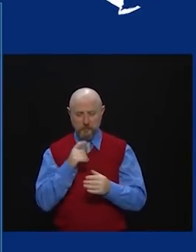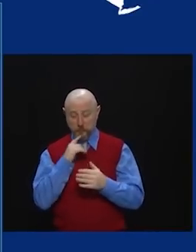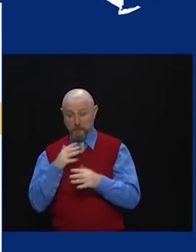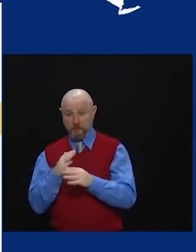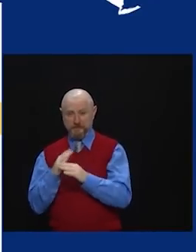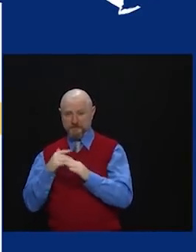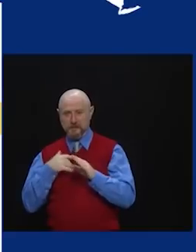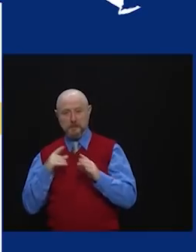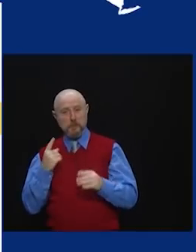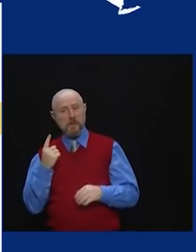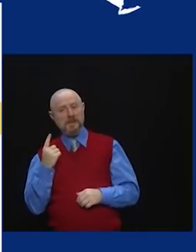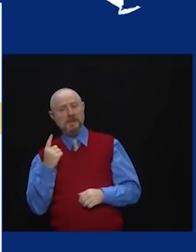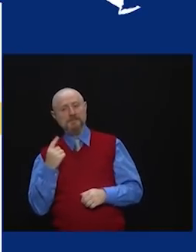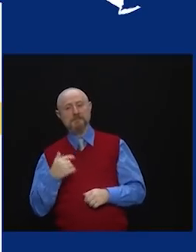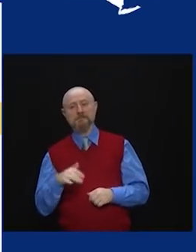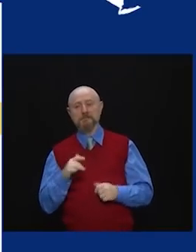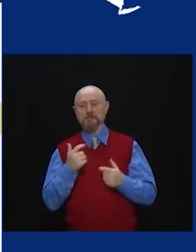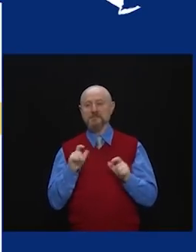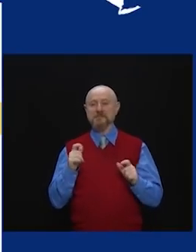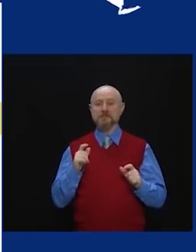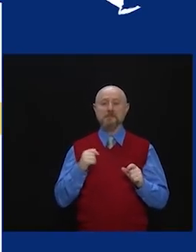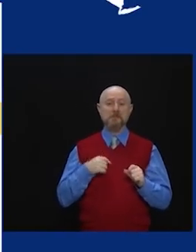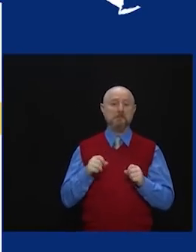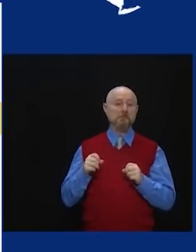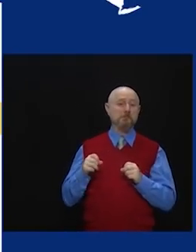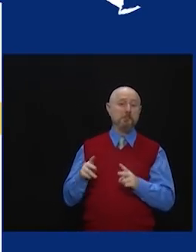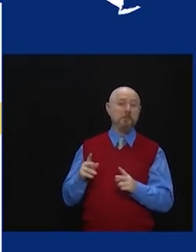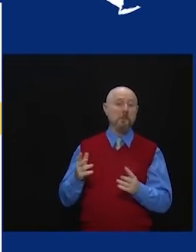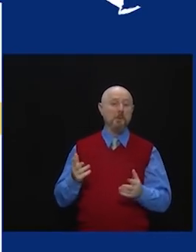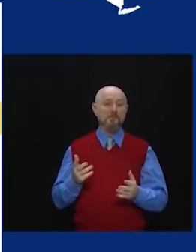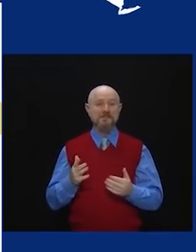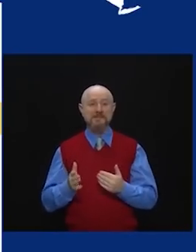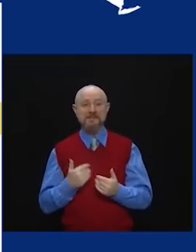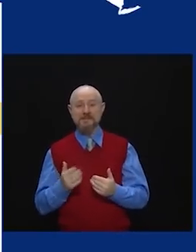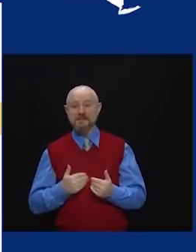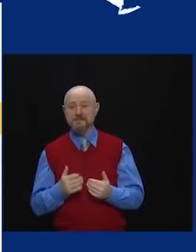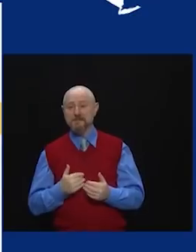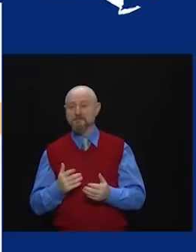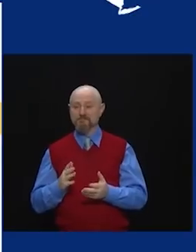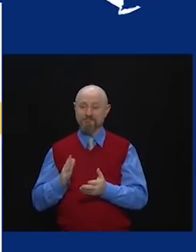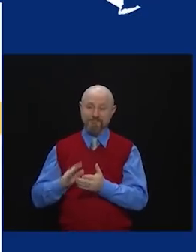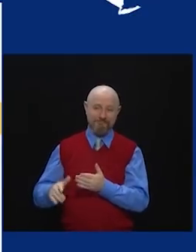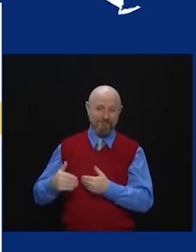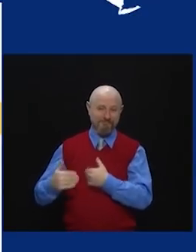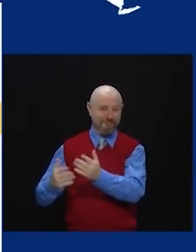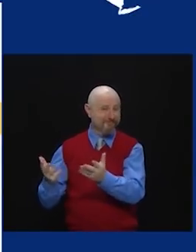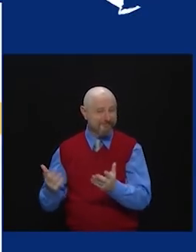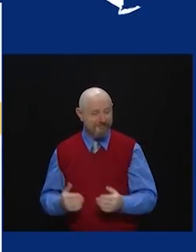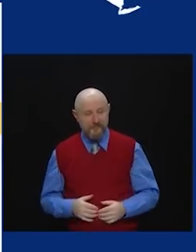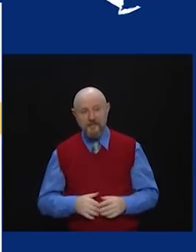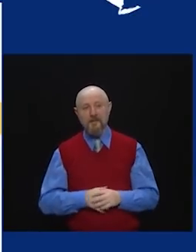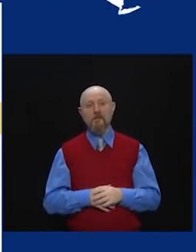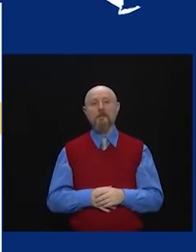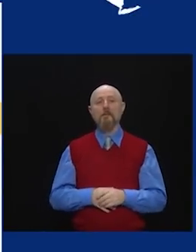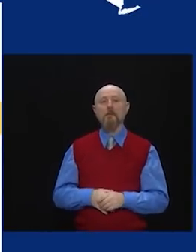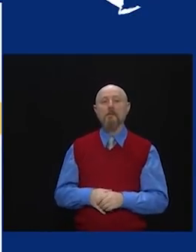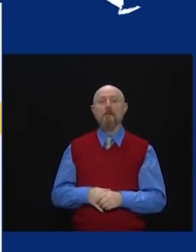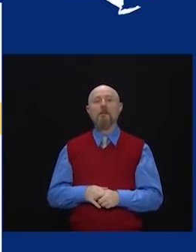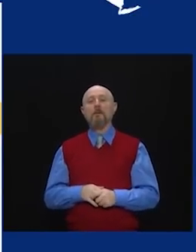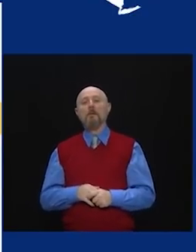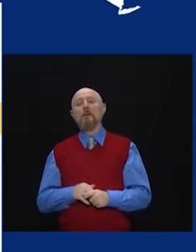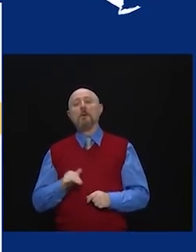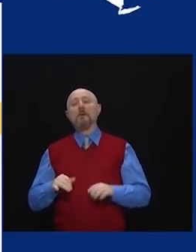it's easy to do. So second last part of our plan, making sure we increase vaccines and boosters for kids. We